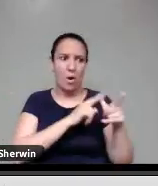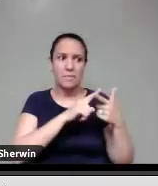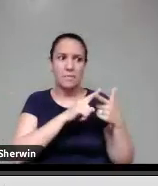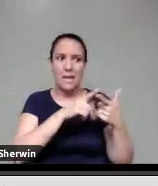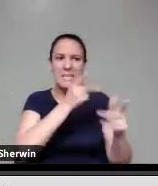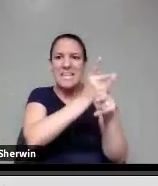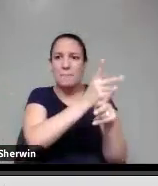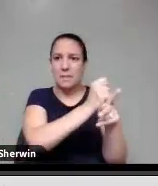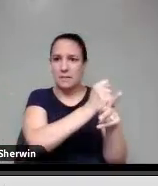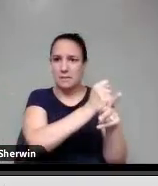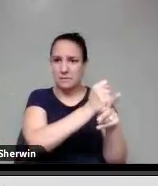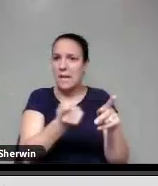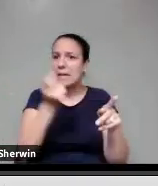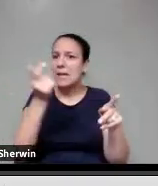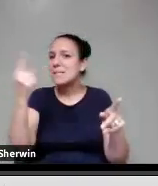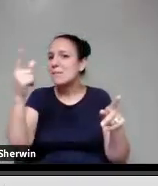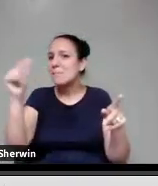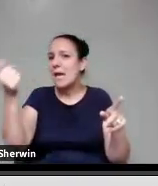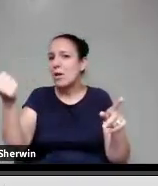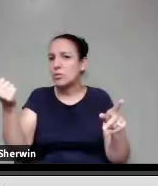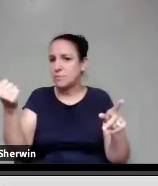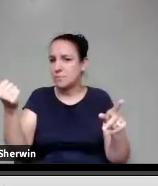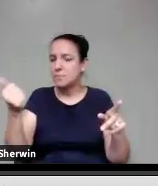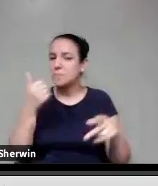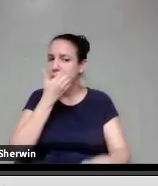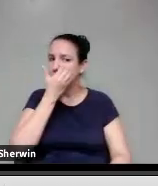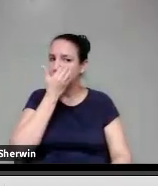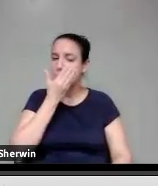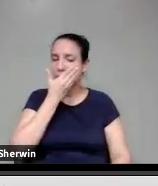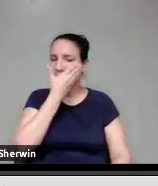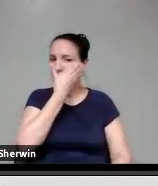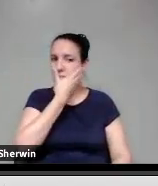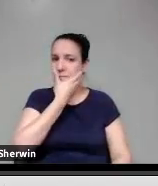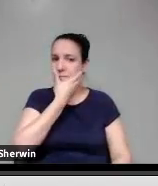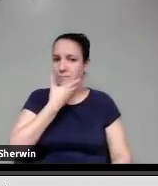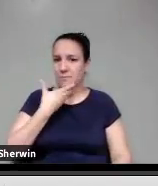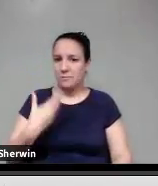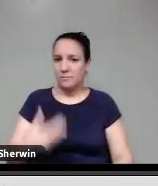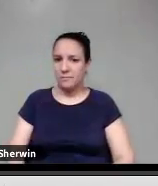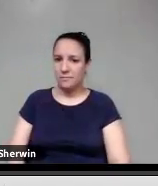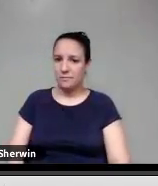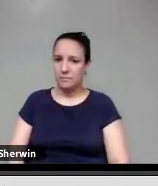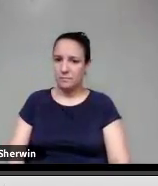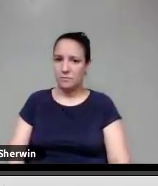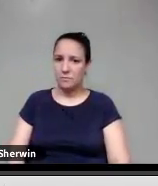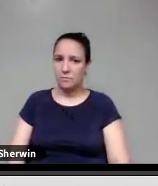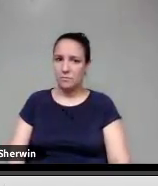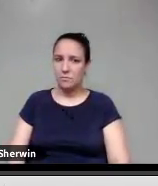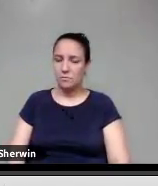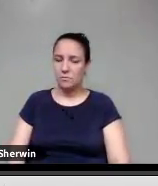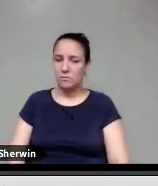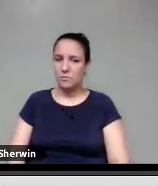that out. So sometimes it's asking them, what are we doing right? What could we do better? I saw a survey